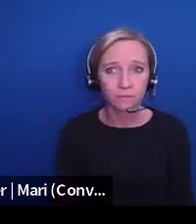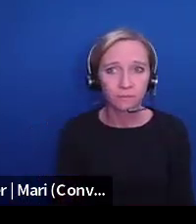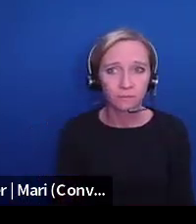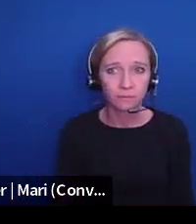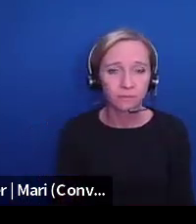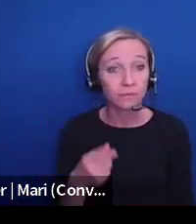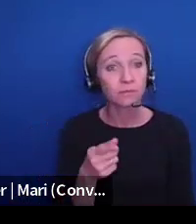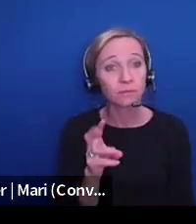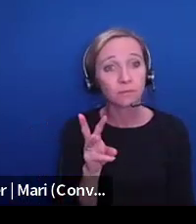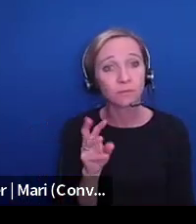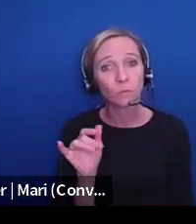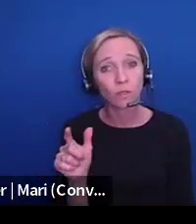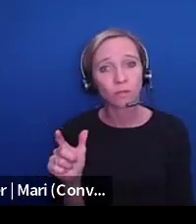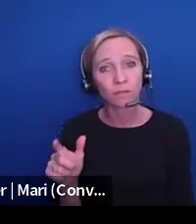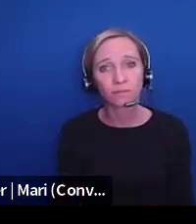sure will.